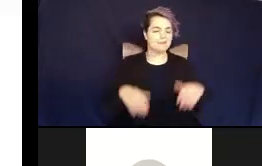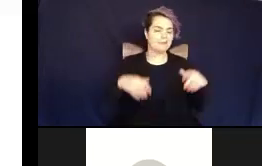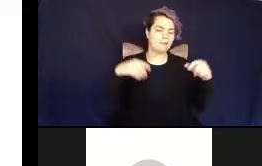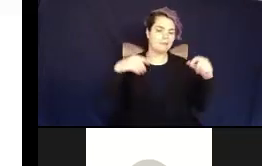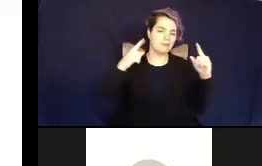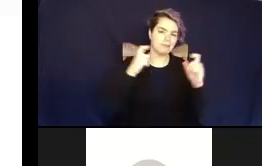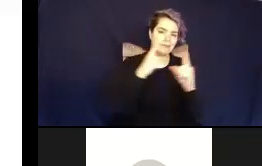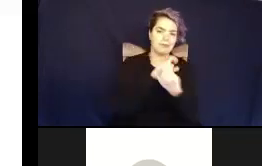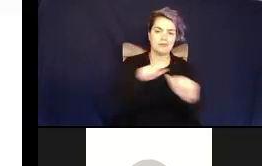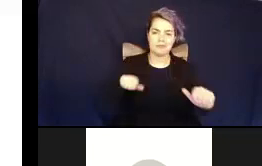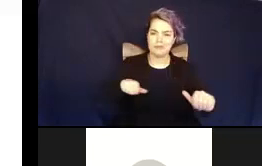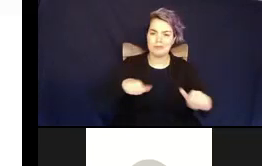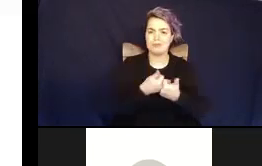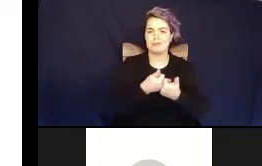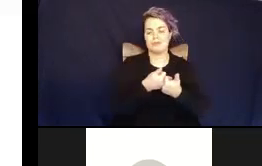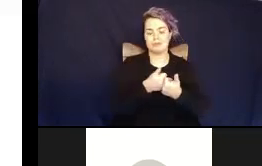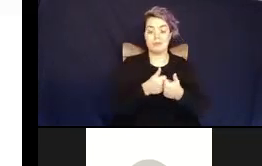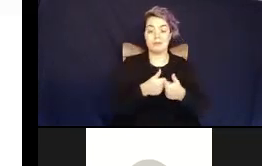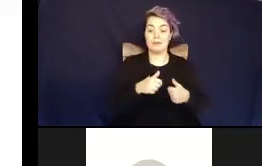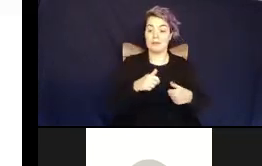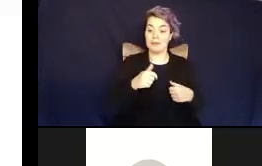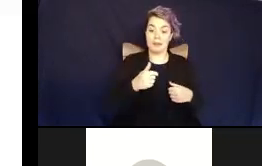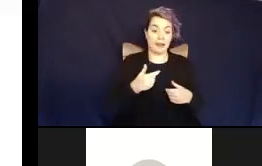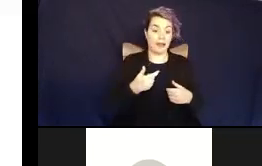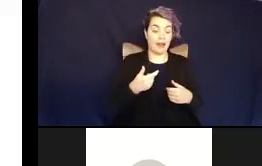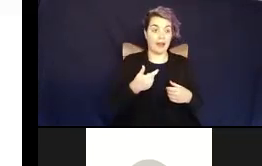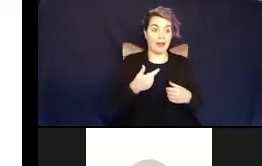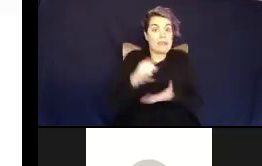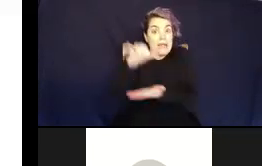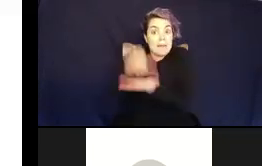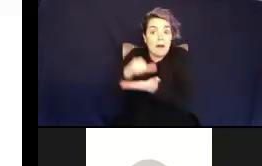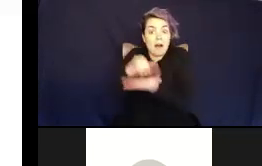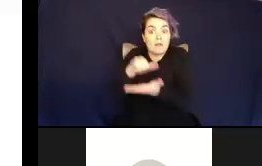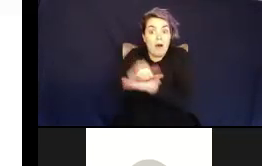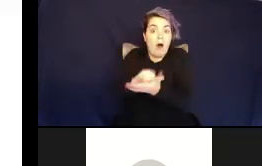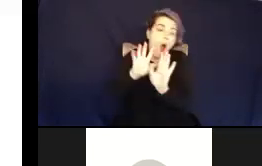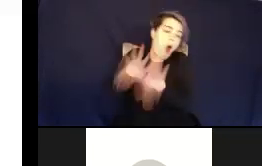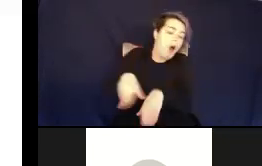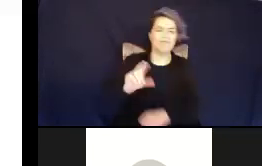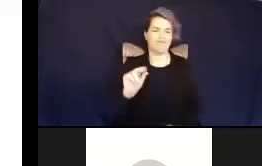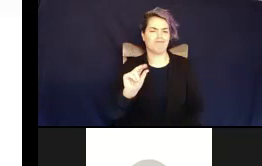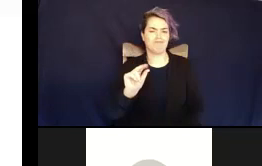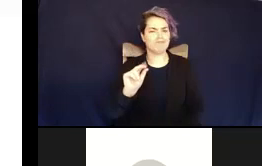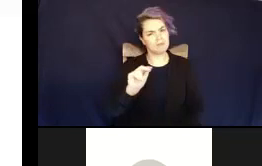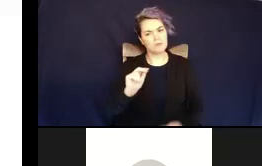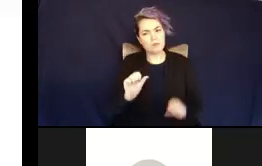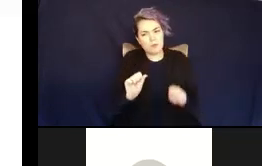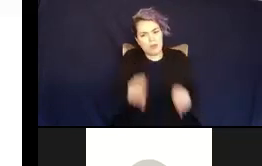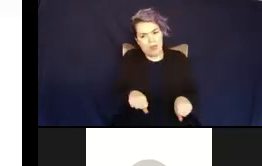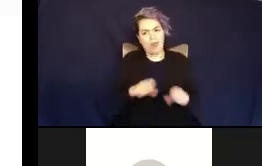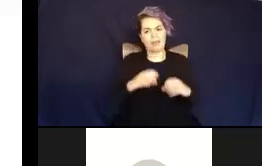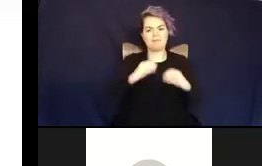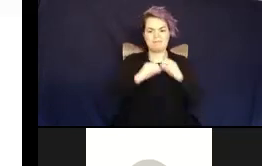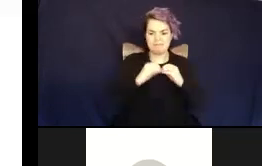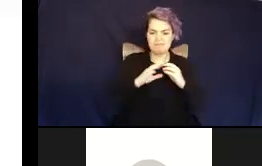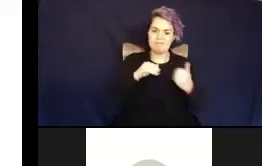a challenge. They're not insurmountable factors. They should be doable, but I think